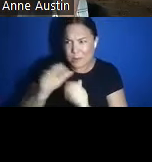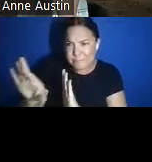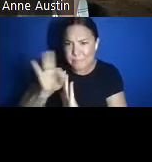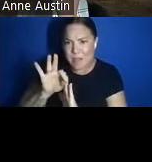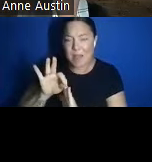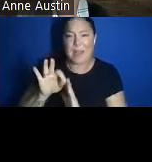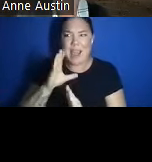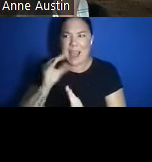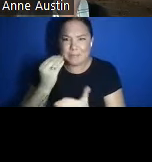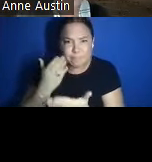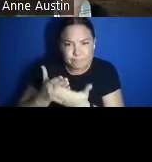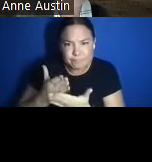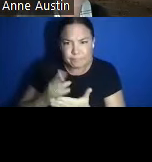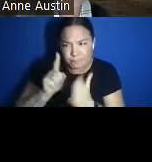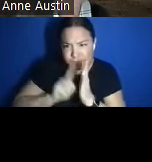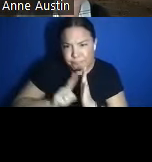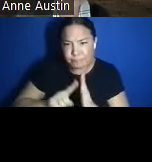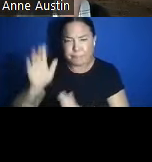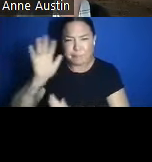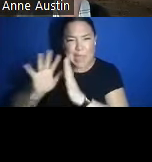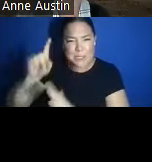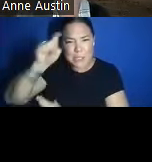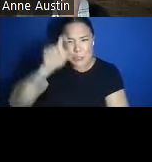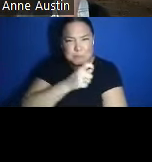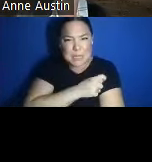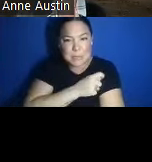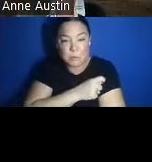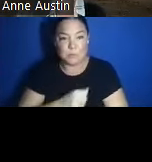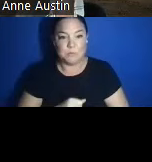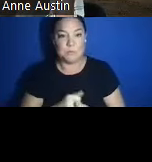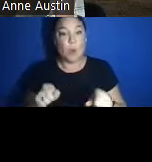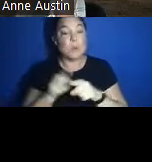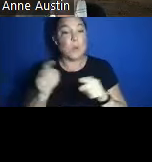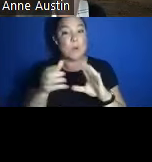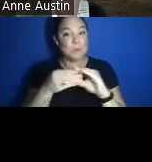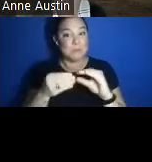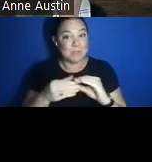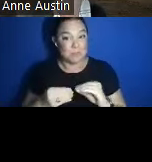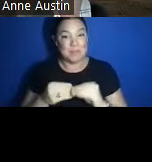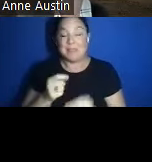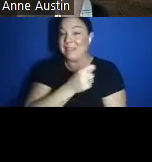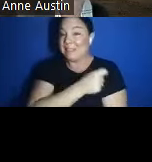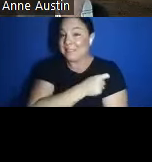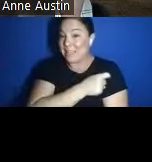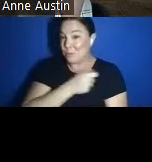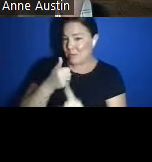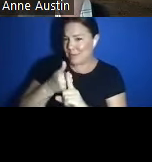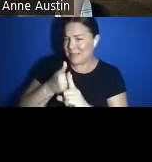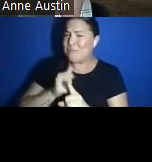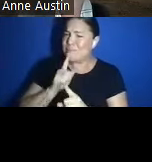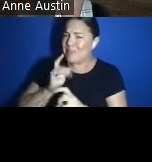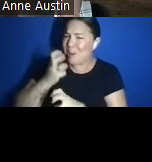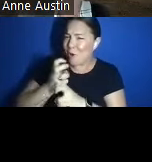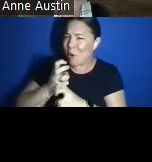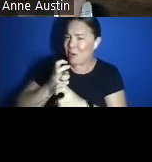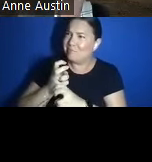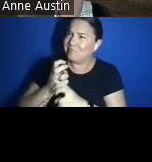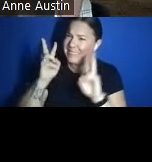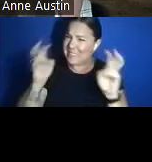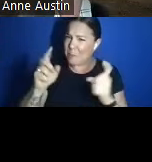Egypt. And I want to start with just pointing out that tattoos are an incredibly difficult topic to tackle